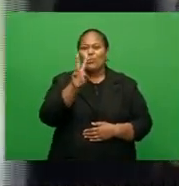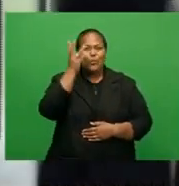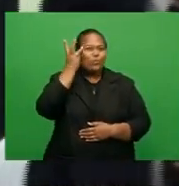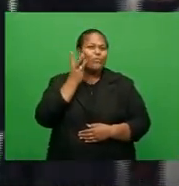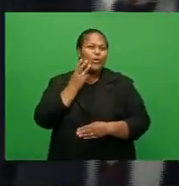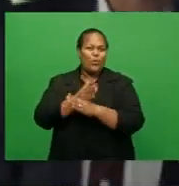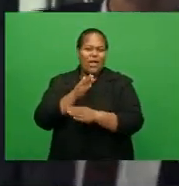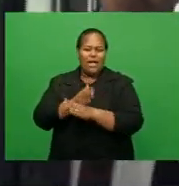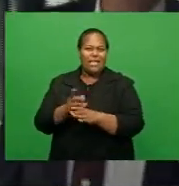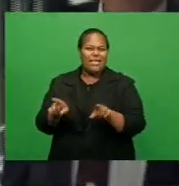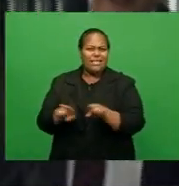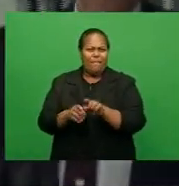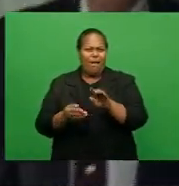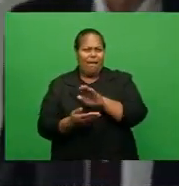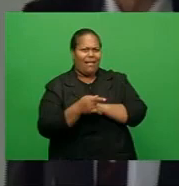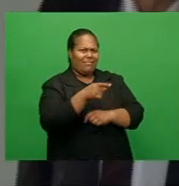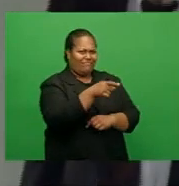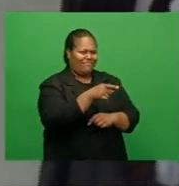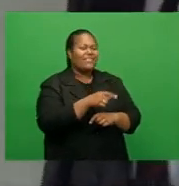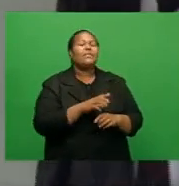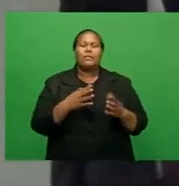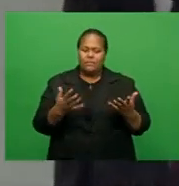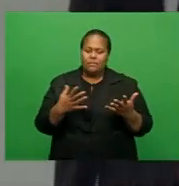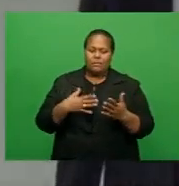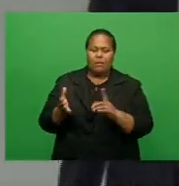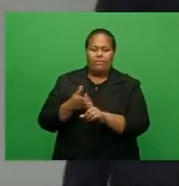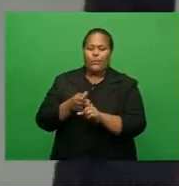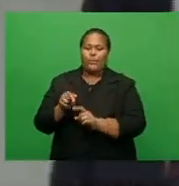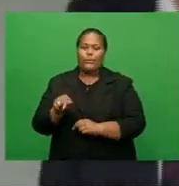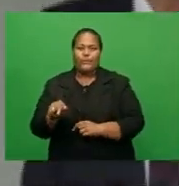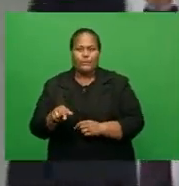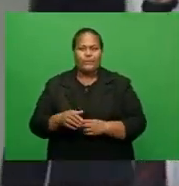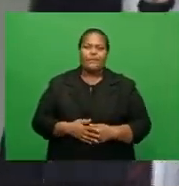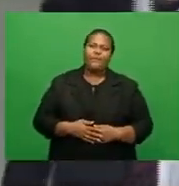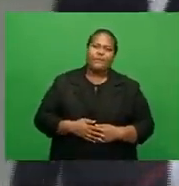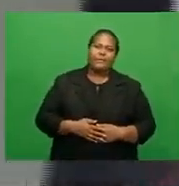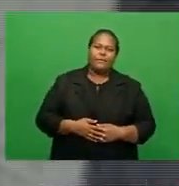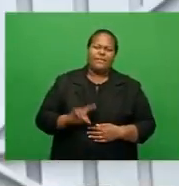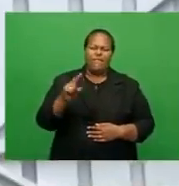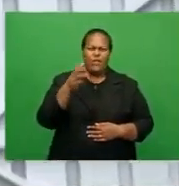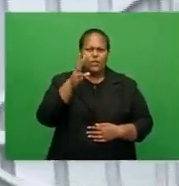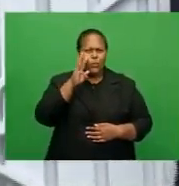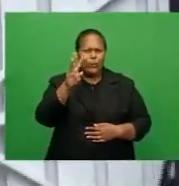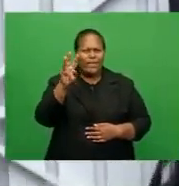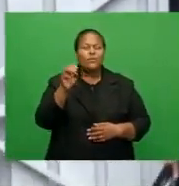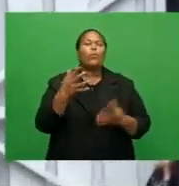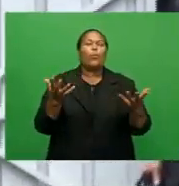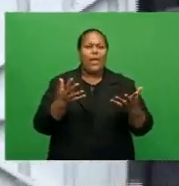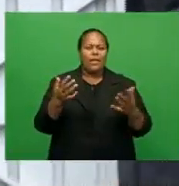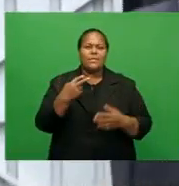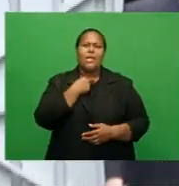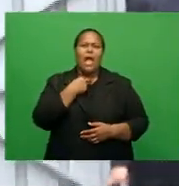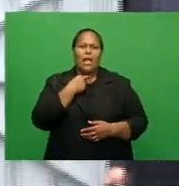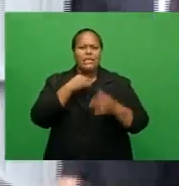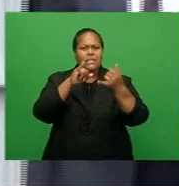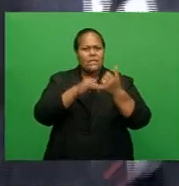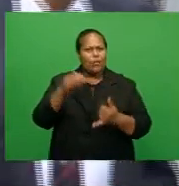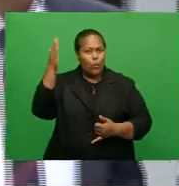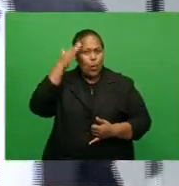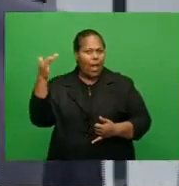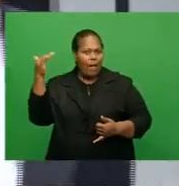of the FHL Group. The prosecution informed the court that their first witness is still stuck in South Korea and is checking